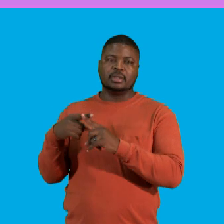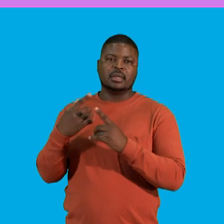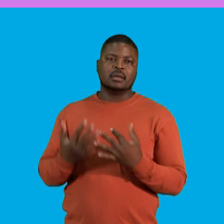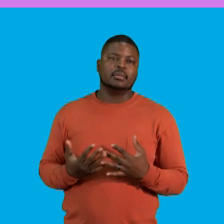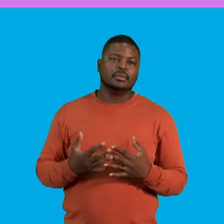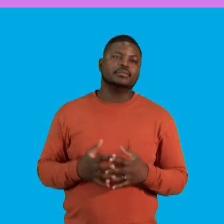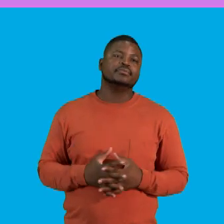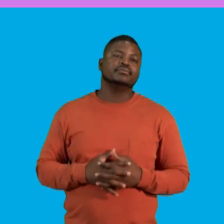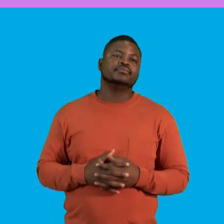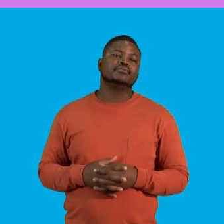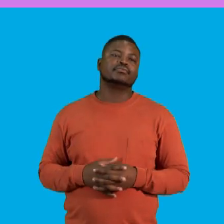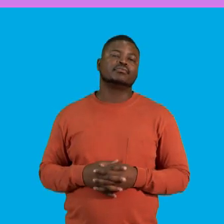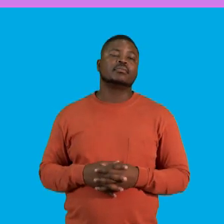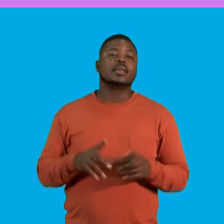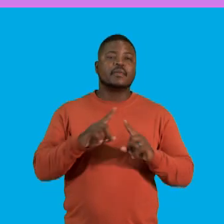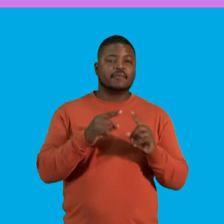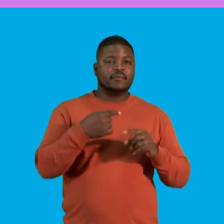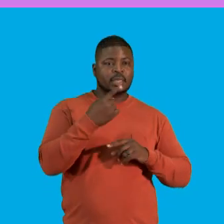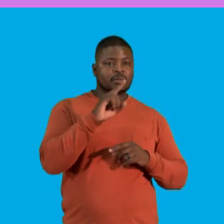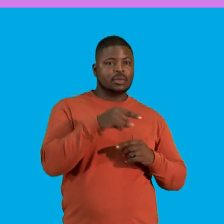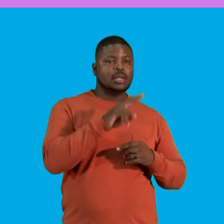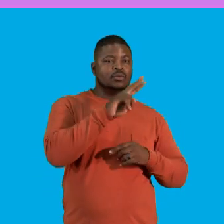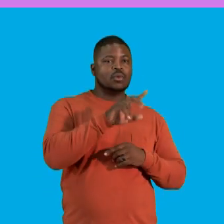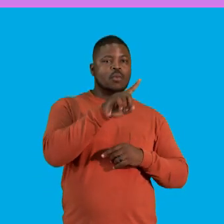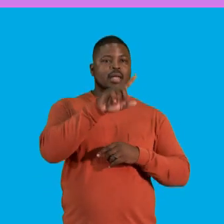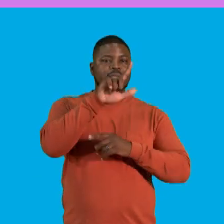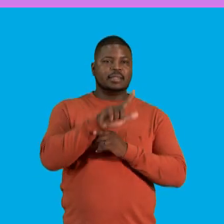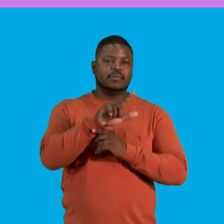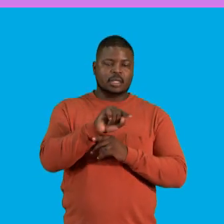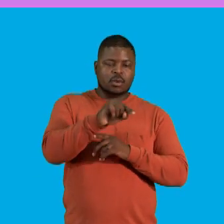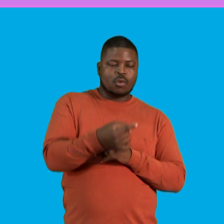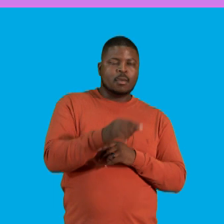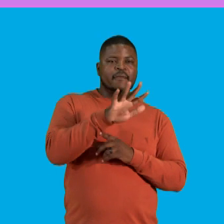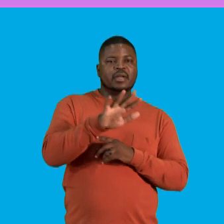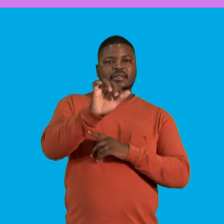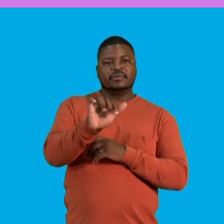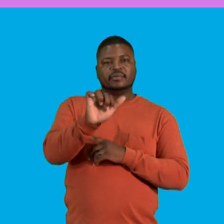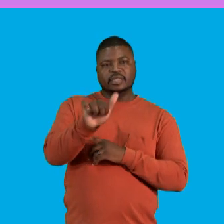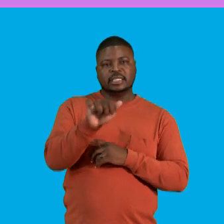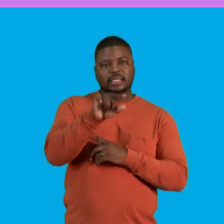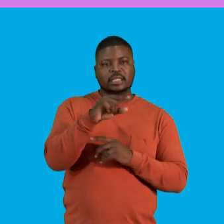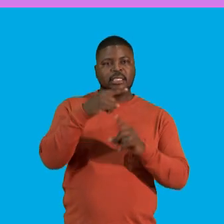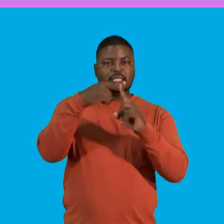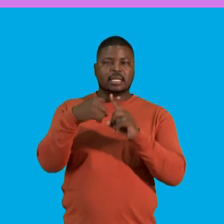multiplication, 217 rand 56 cents times